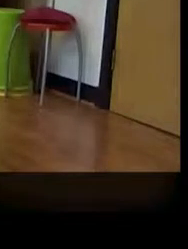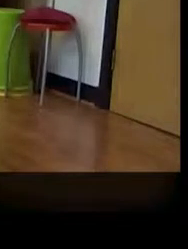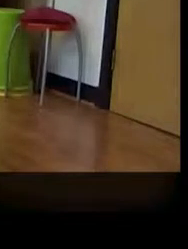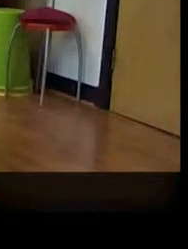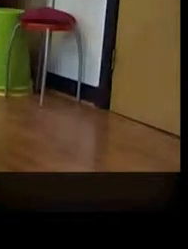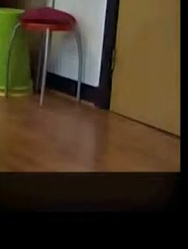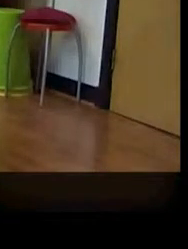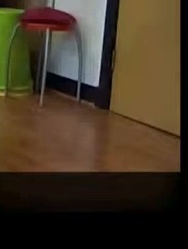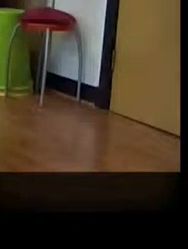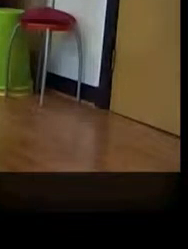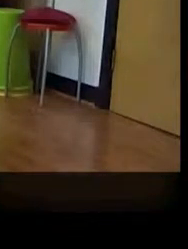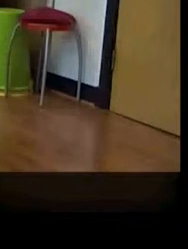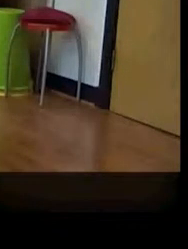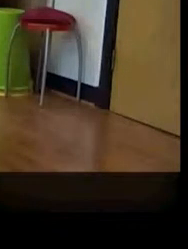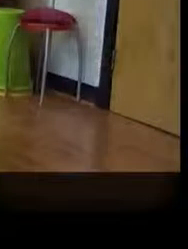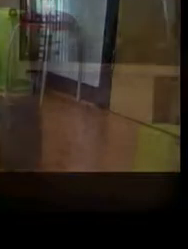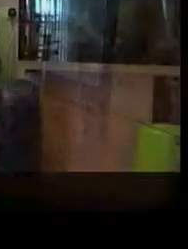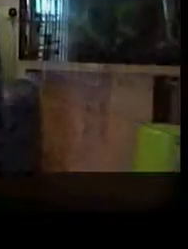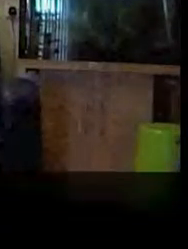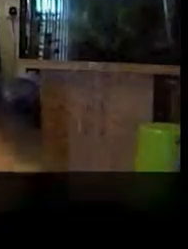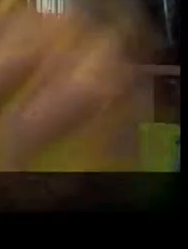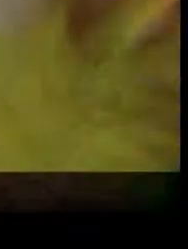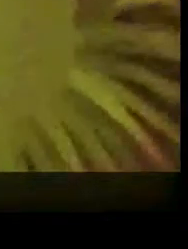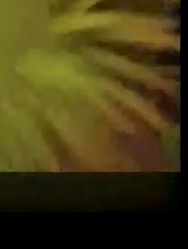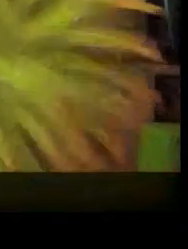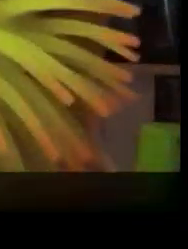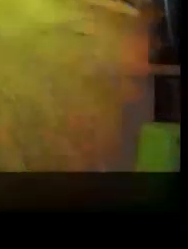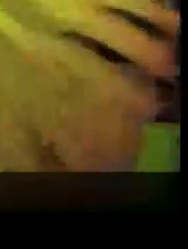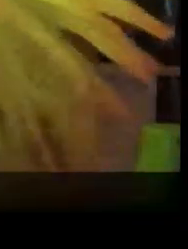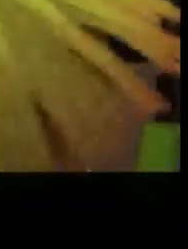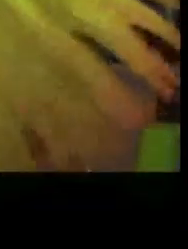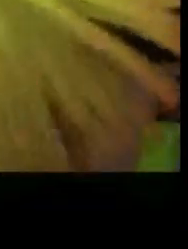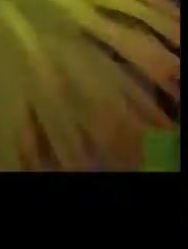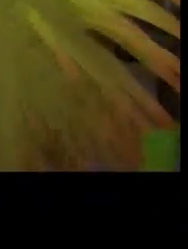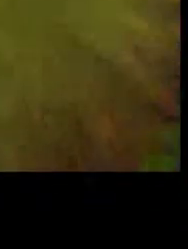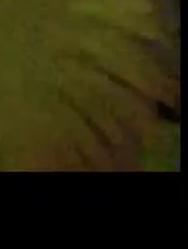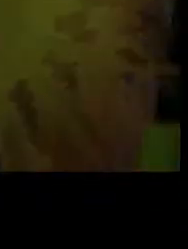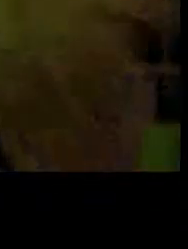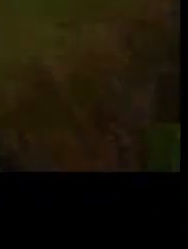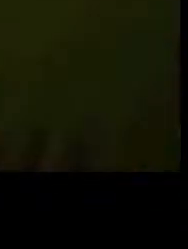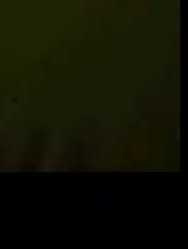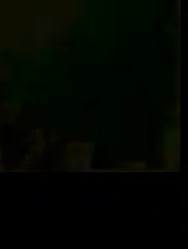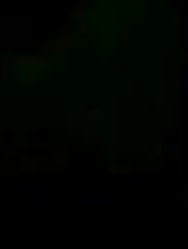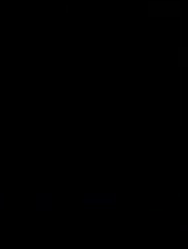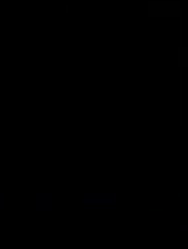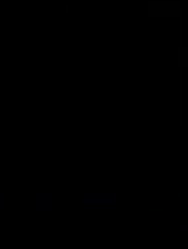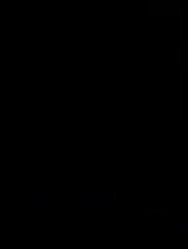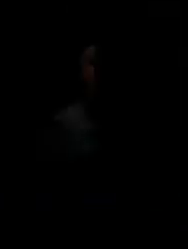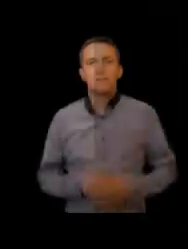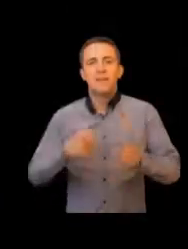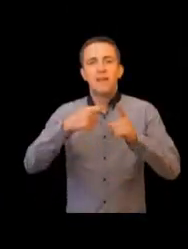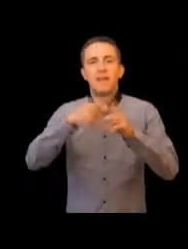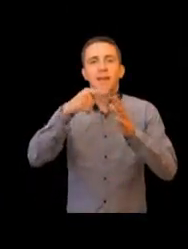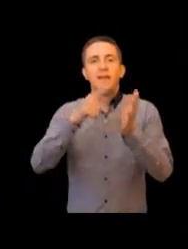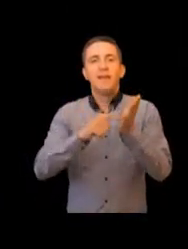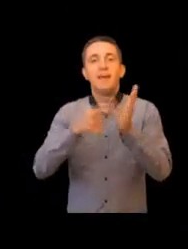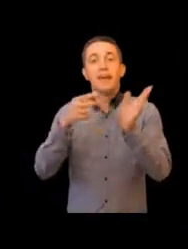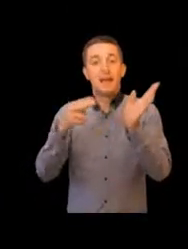Yeah. It's like a squidgy balloon. There's a bit in it that if you press it, it lights up. Can you find it? If you like, drop that